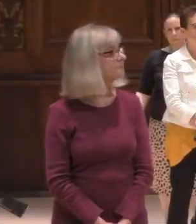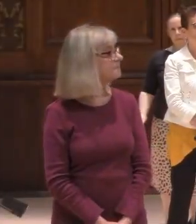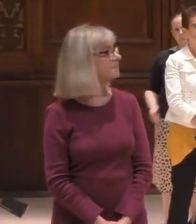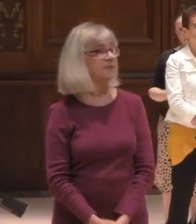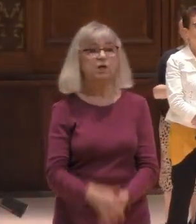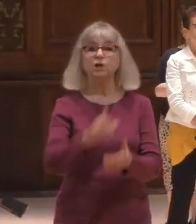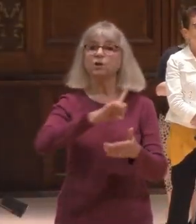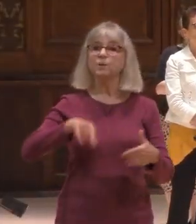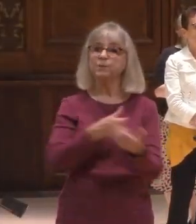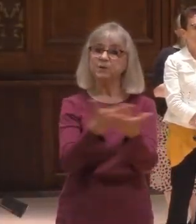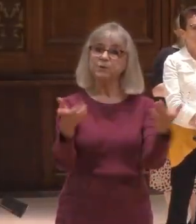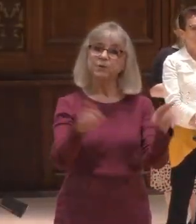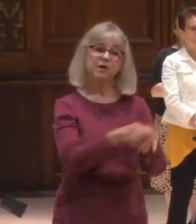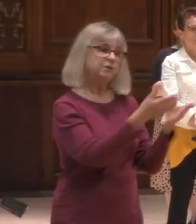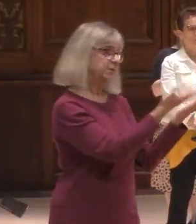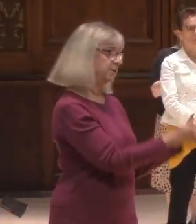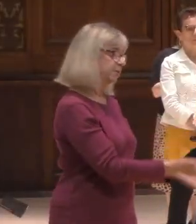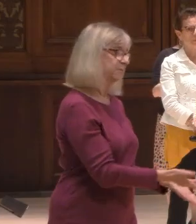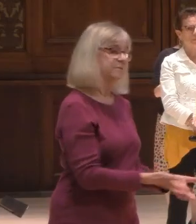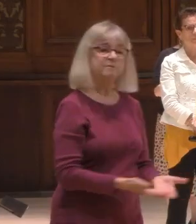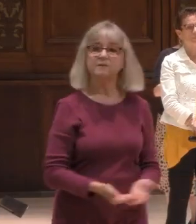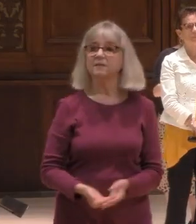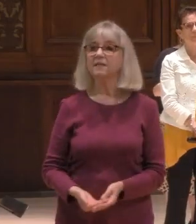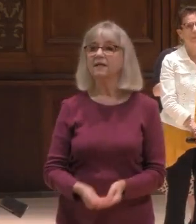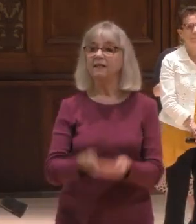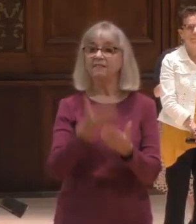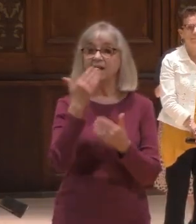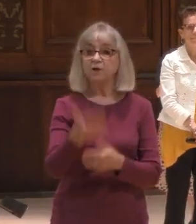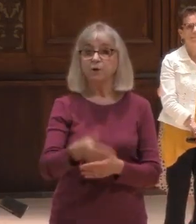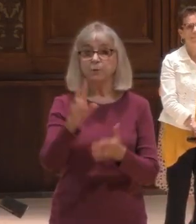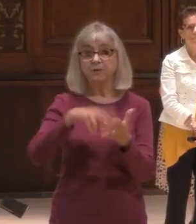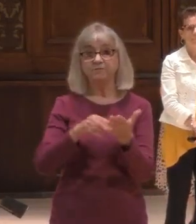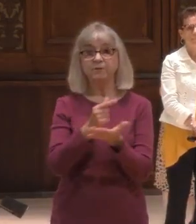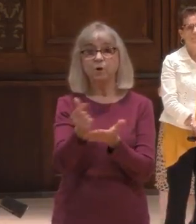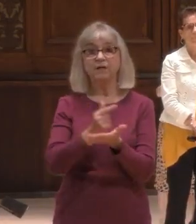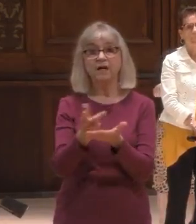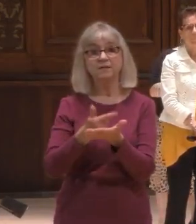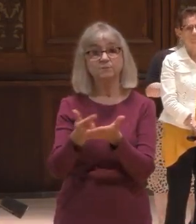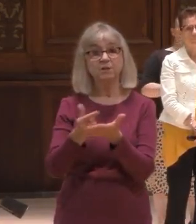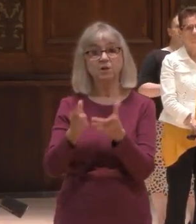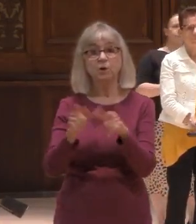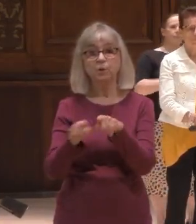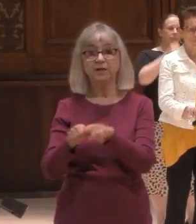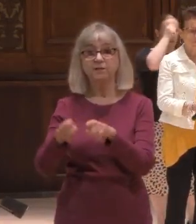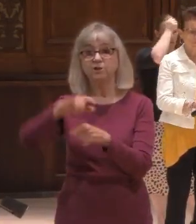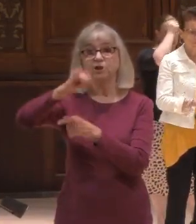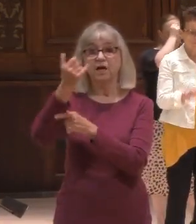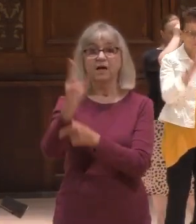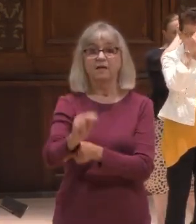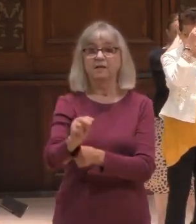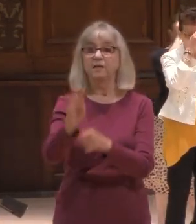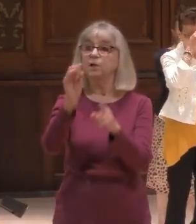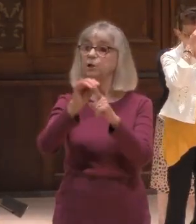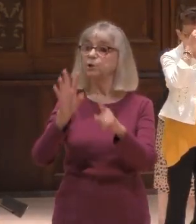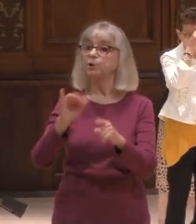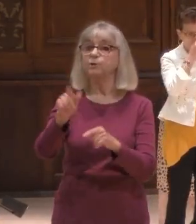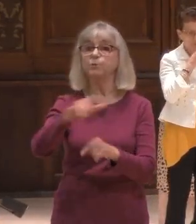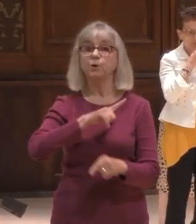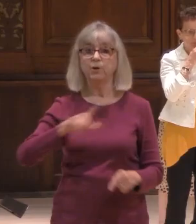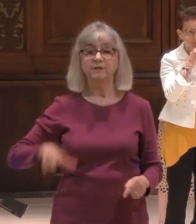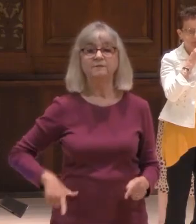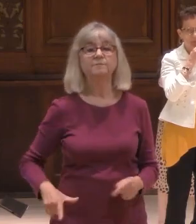The Lord be with you. Thank you. A reading from the Holy Gospel according to John. Glory to you, O